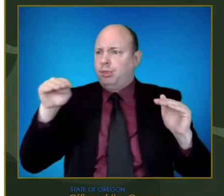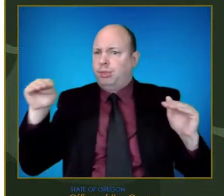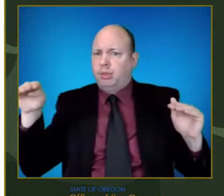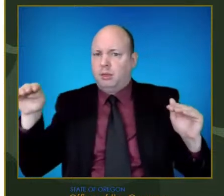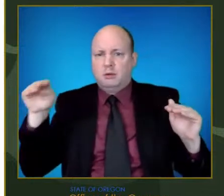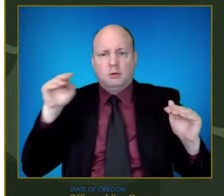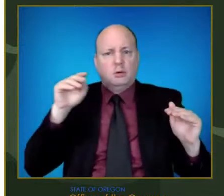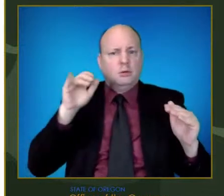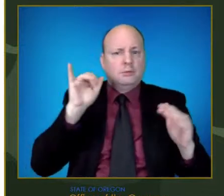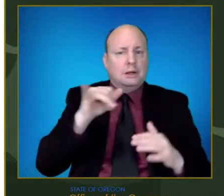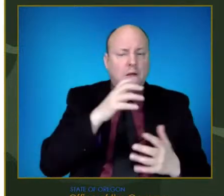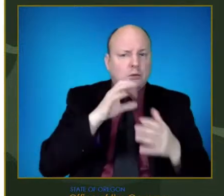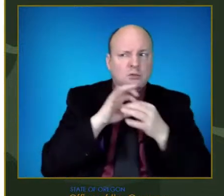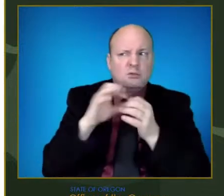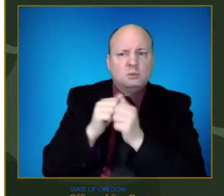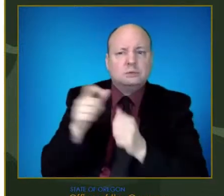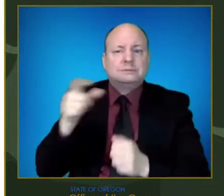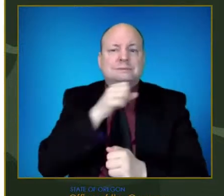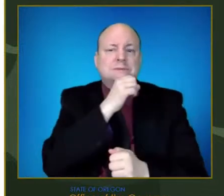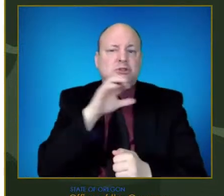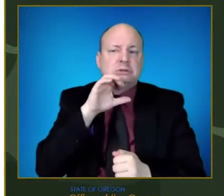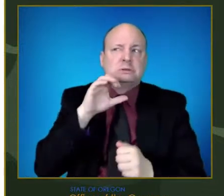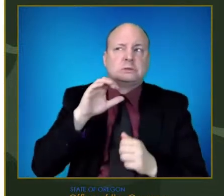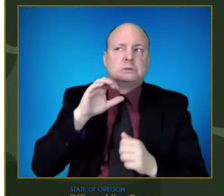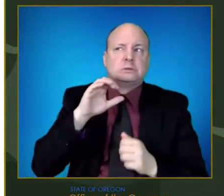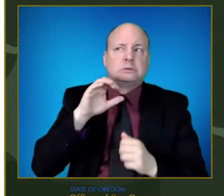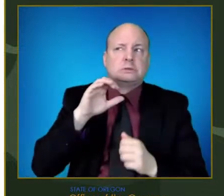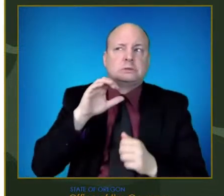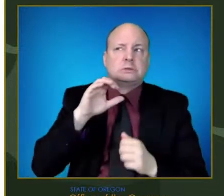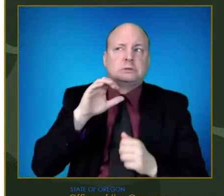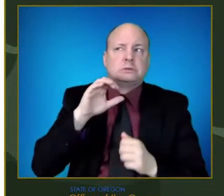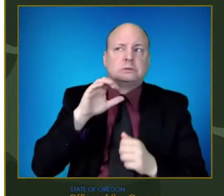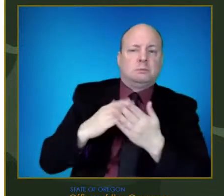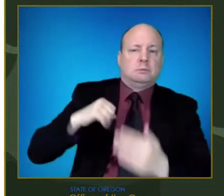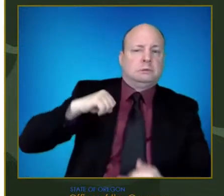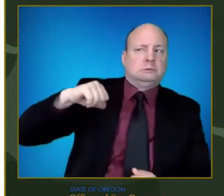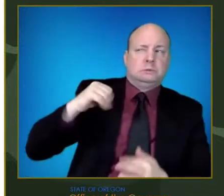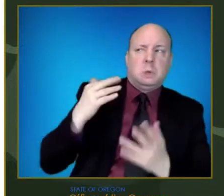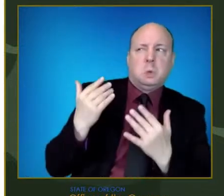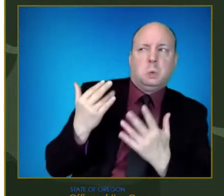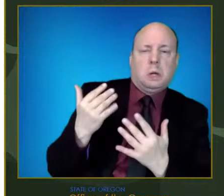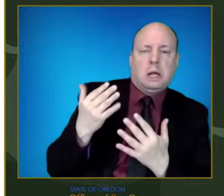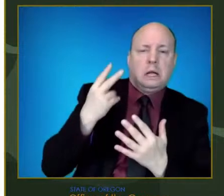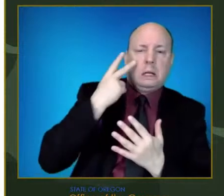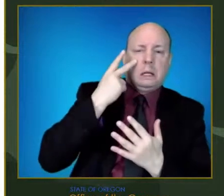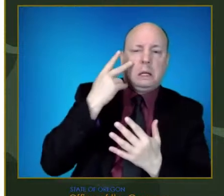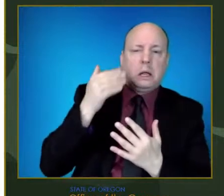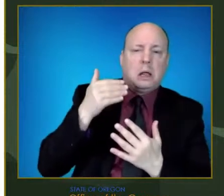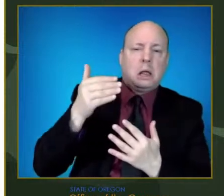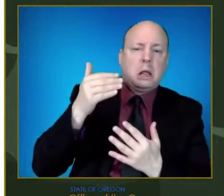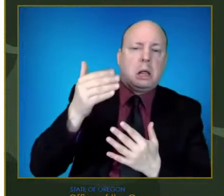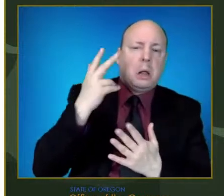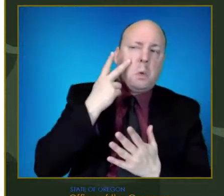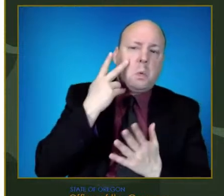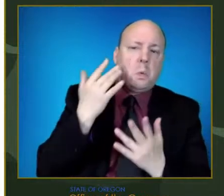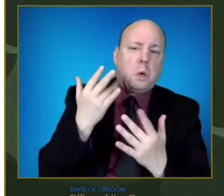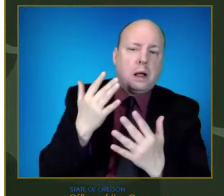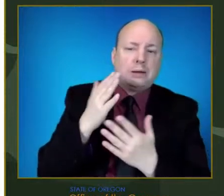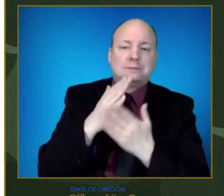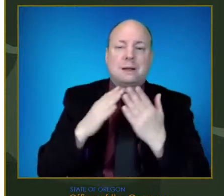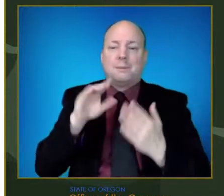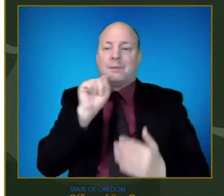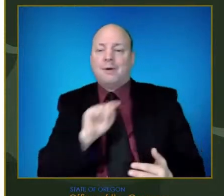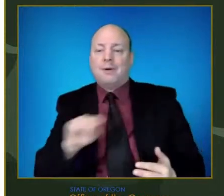among some seniors who have chosen to wait for a vaccine, especially in less populous counties. As of Tuesday, fewer